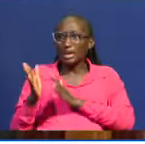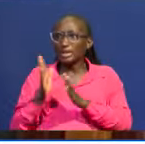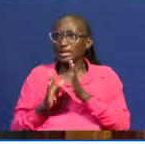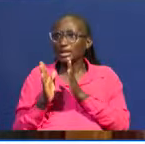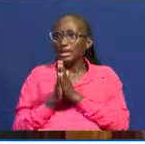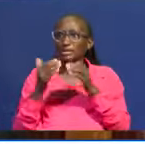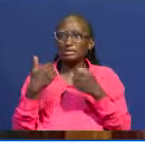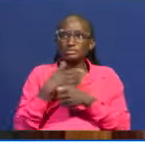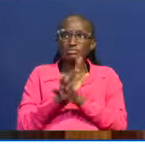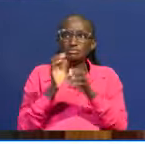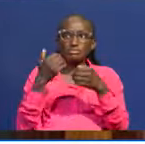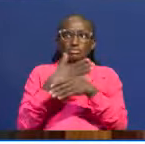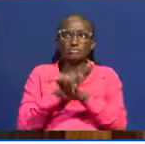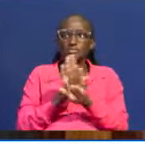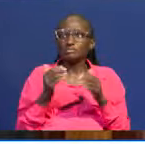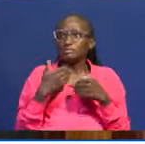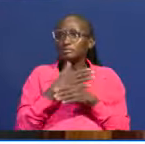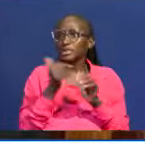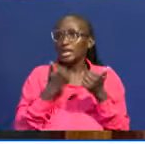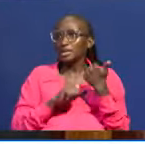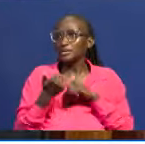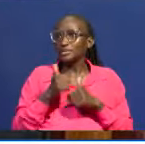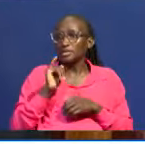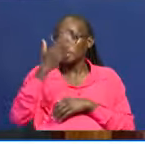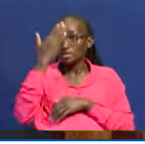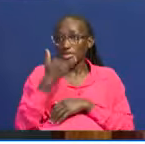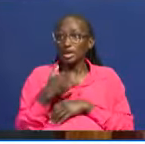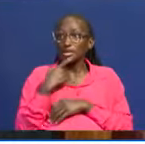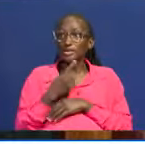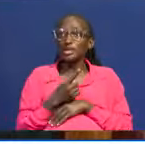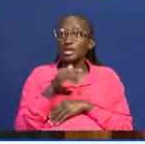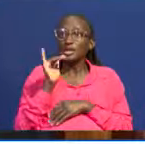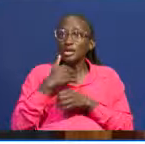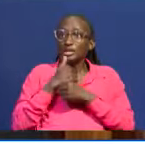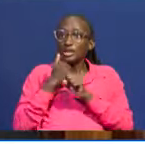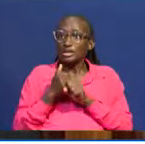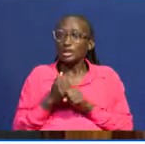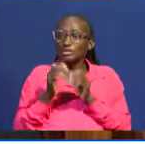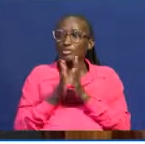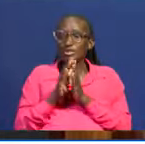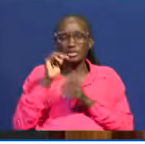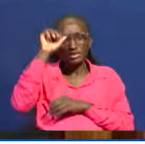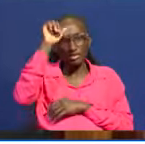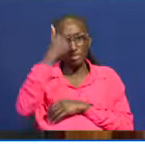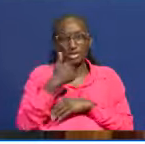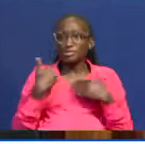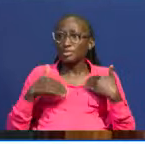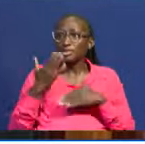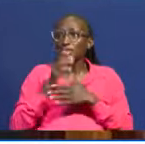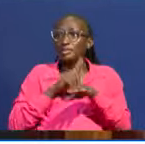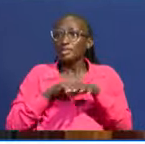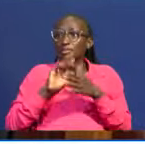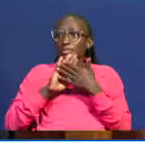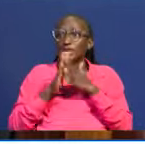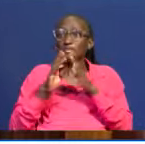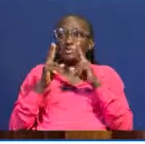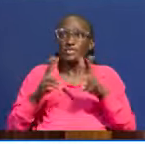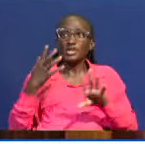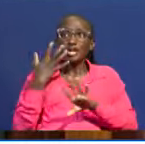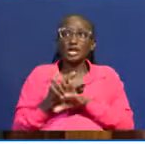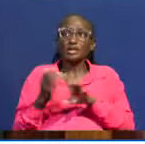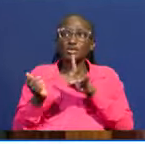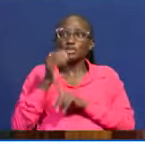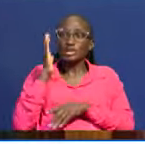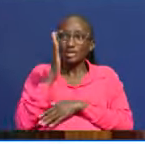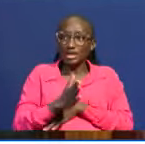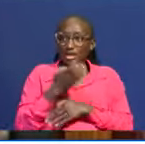web. And this is why I said these are white-collar crimes. They are done by intelligent people. Sometimes it becomes very difficult to get